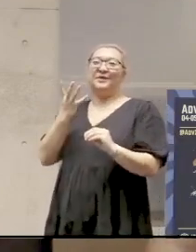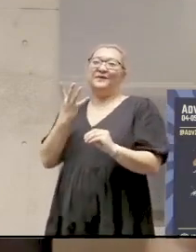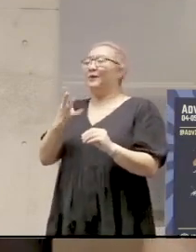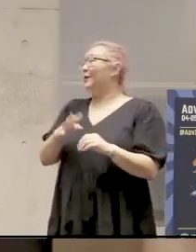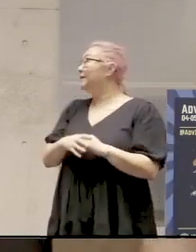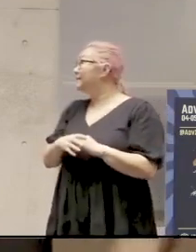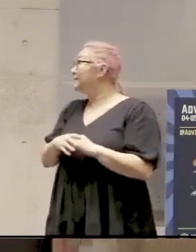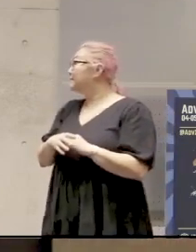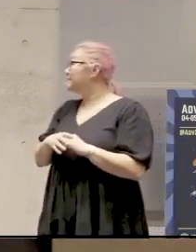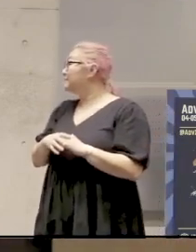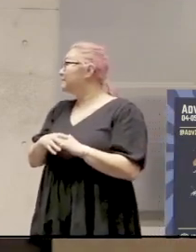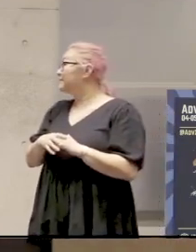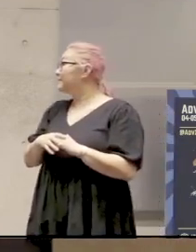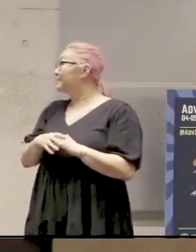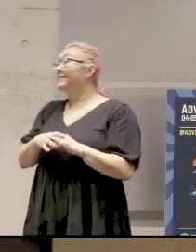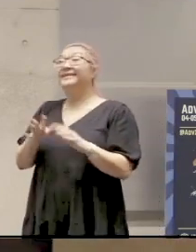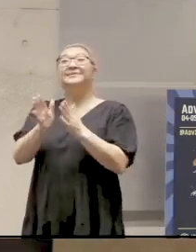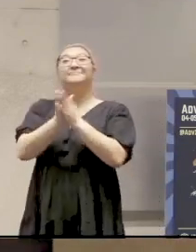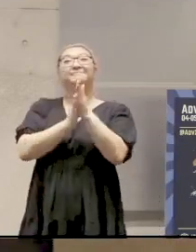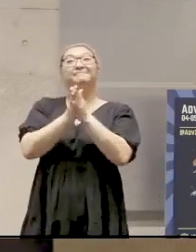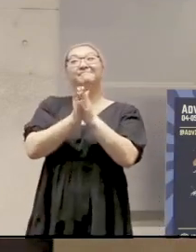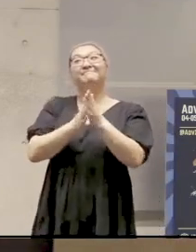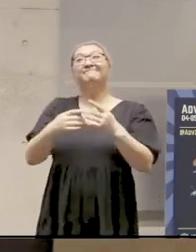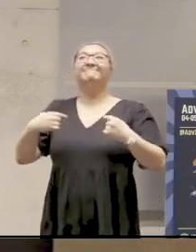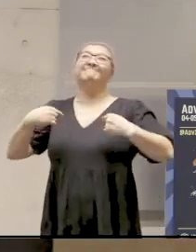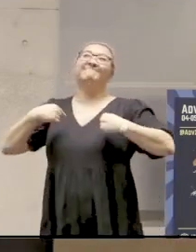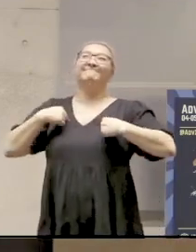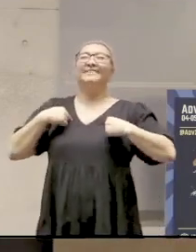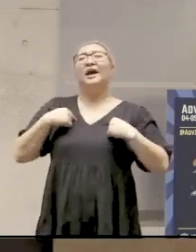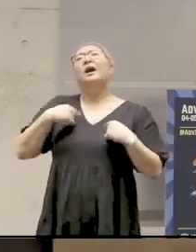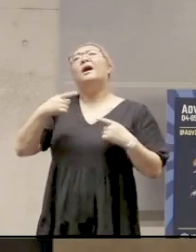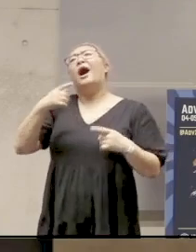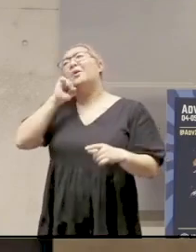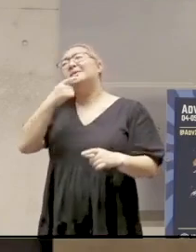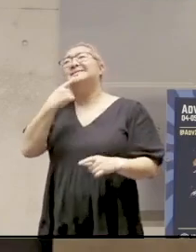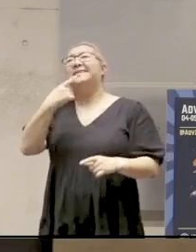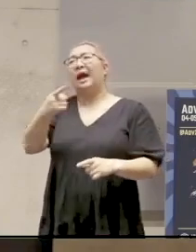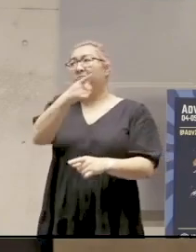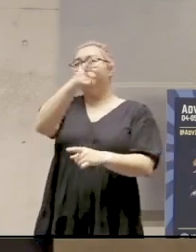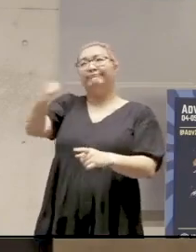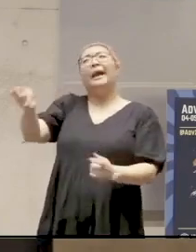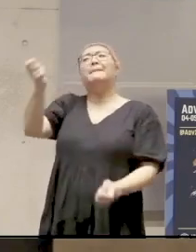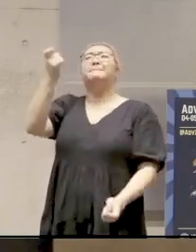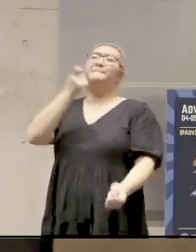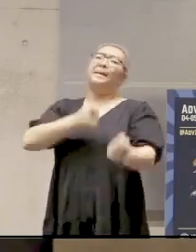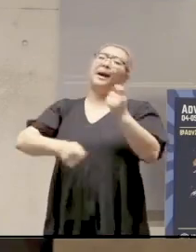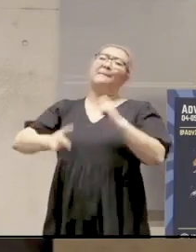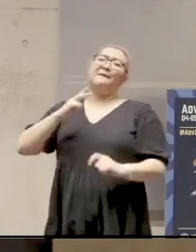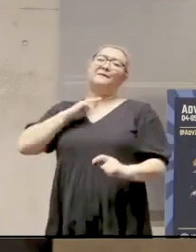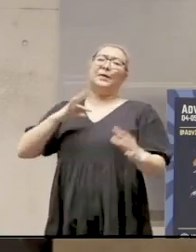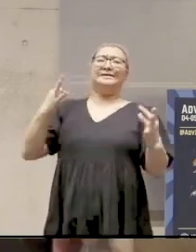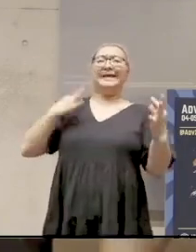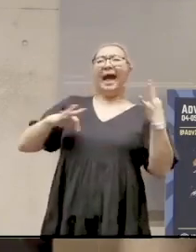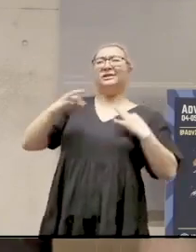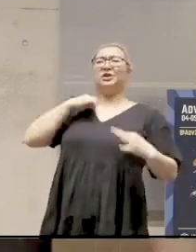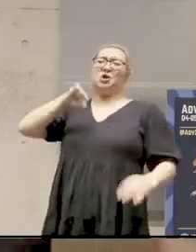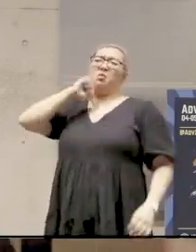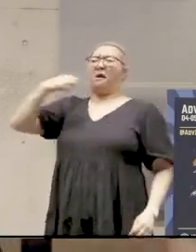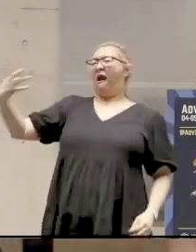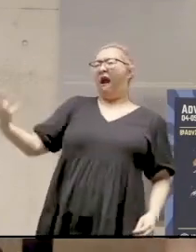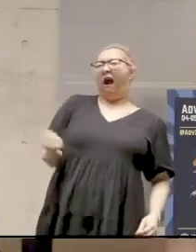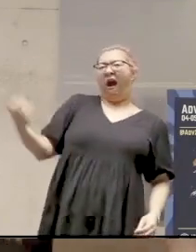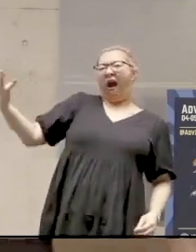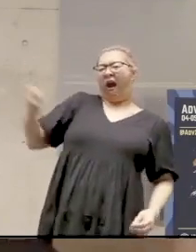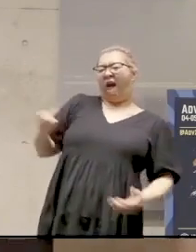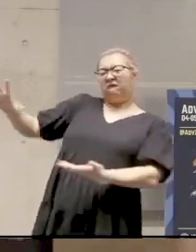actor? Wonderful. Welcome to Endless Cash and Easy Times. So quit your job. You're going to make all your money from